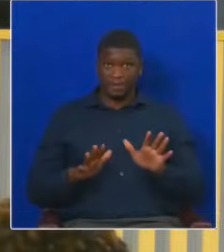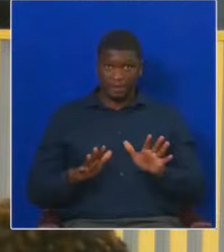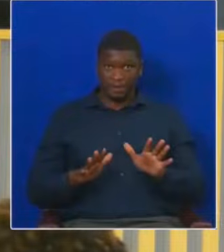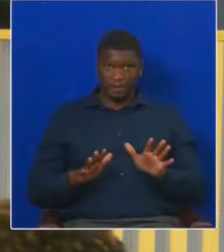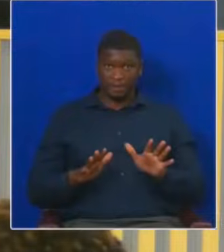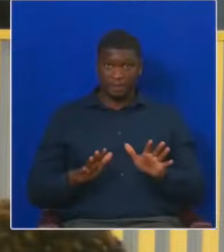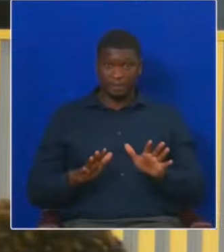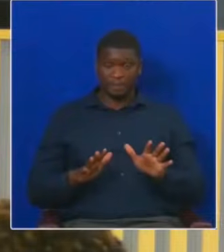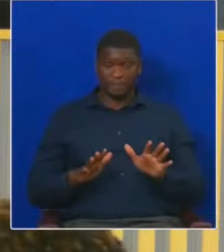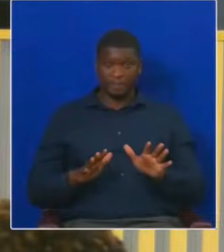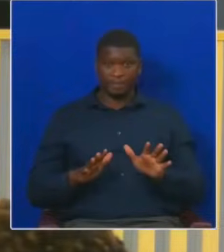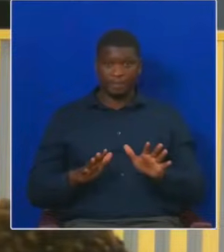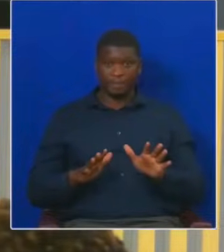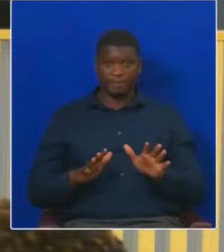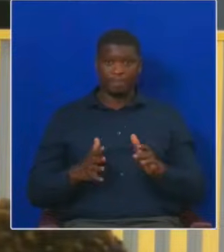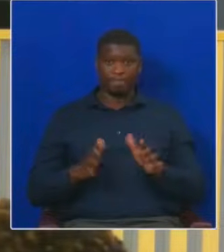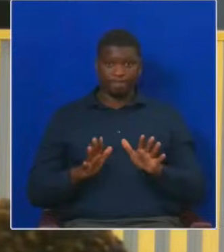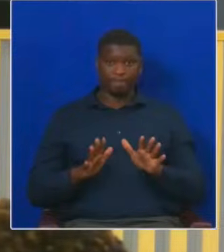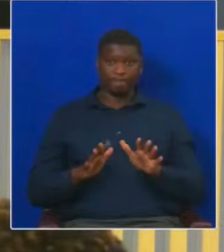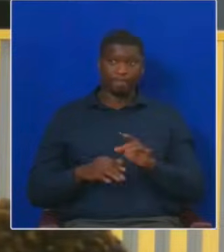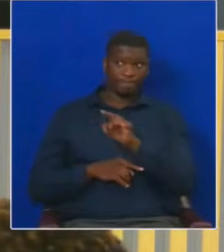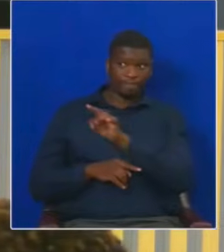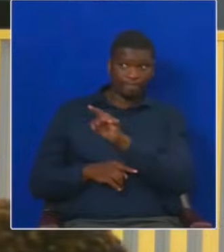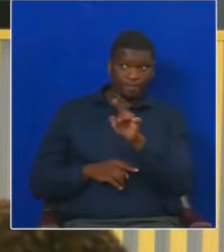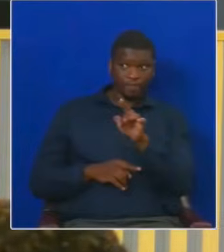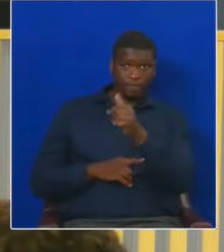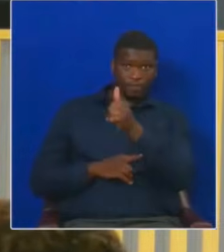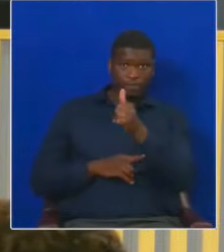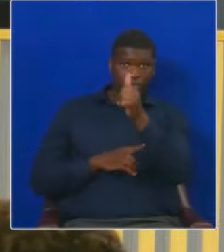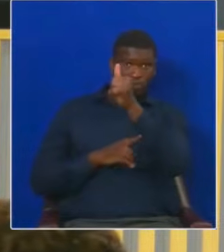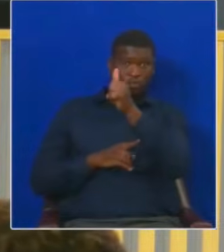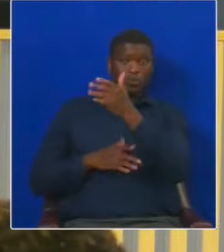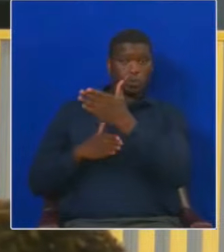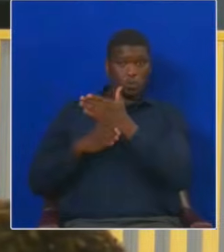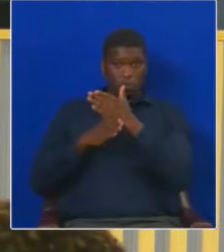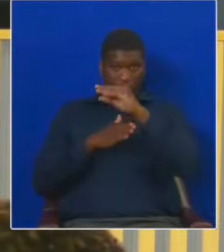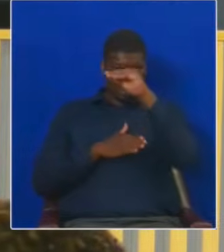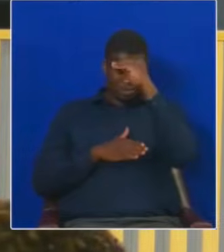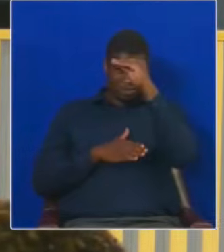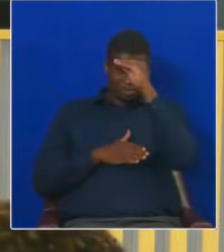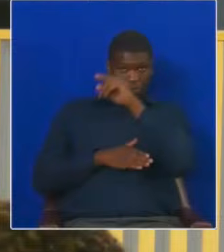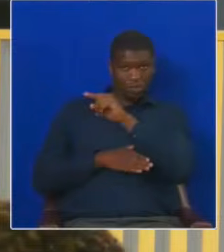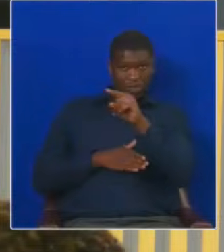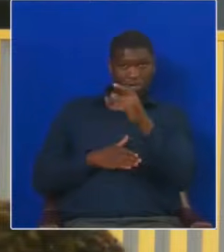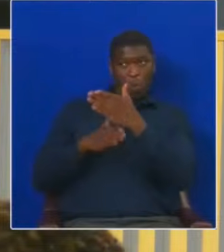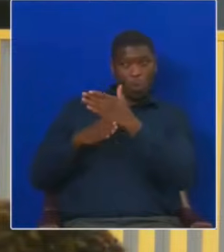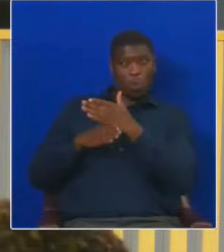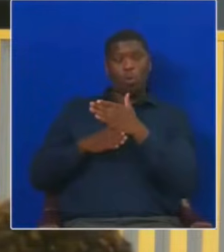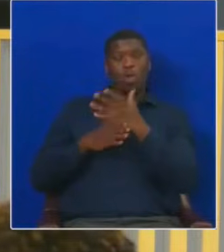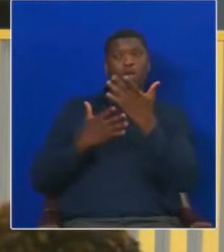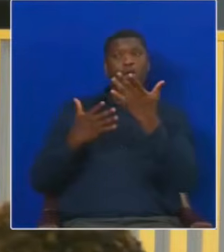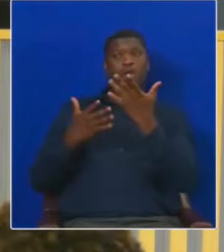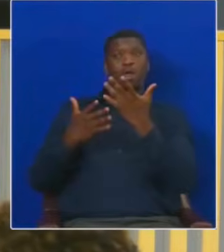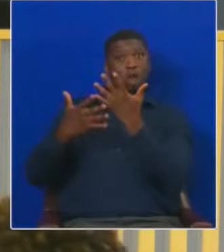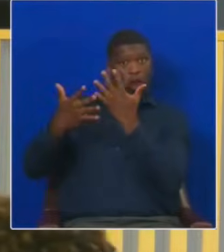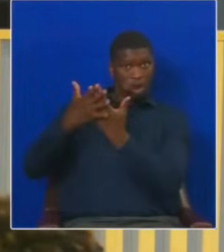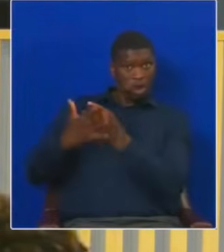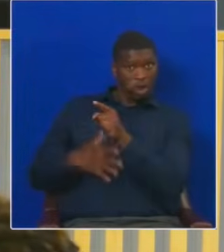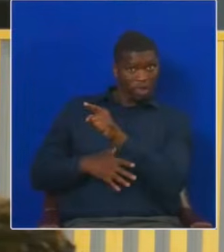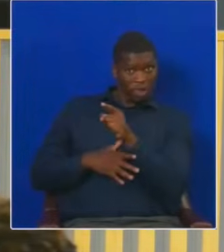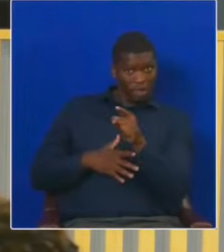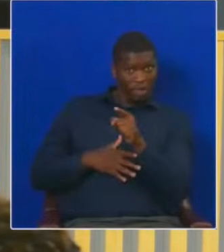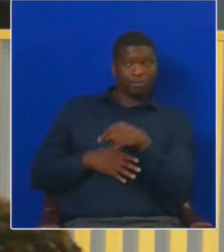the officials of the prison, they indicated that they found it